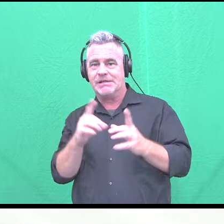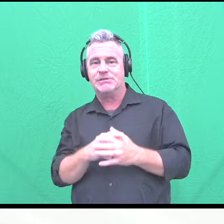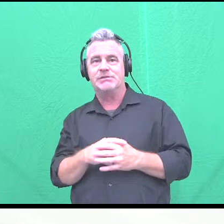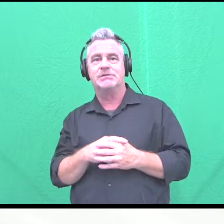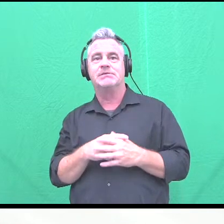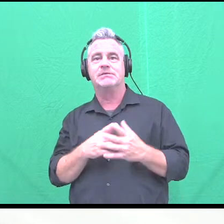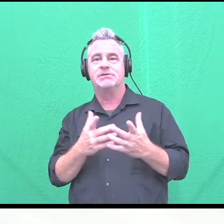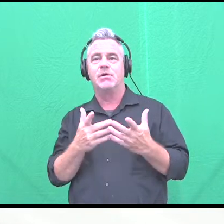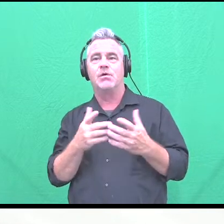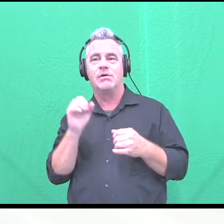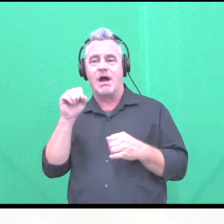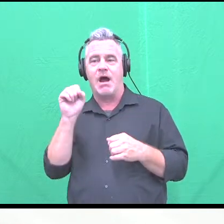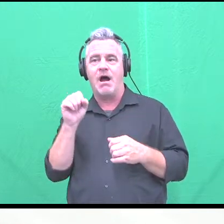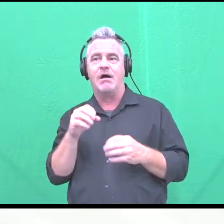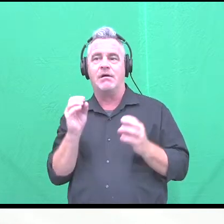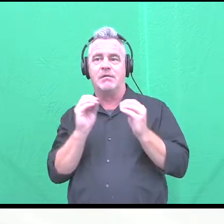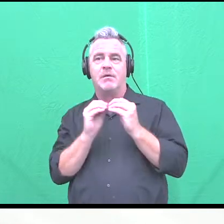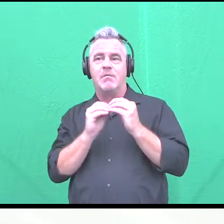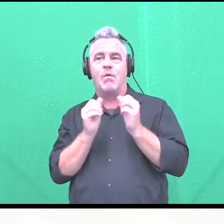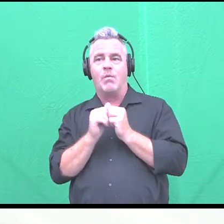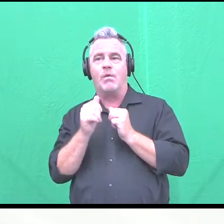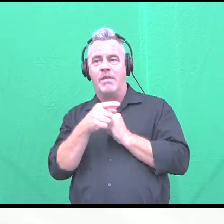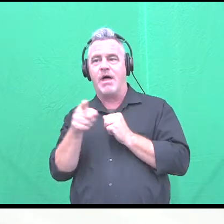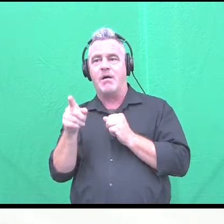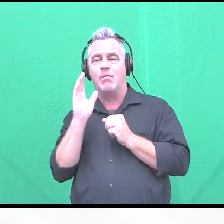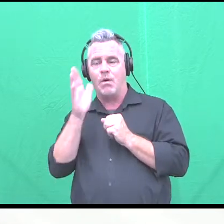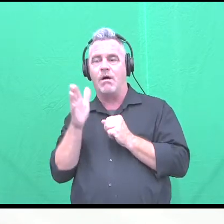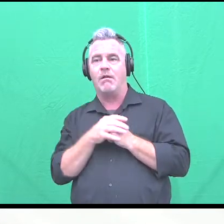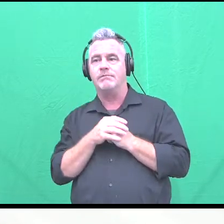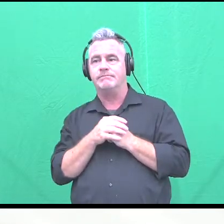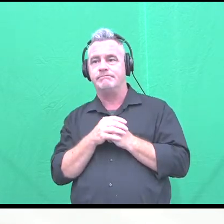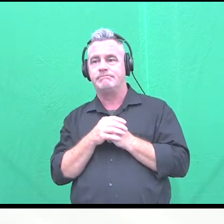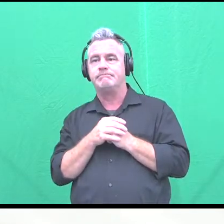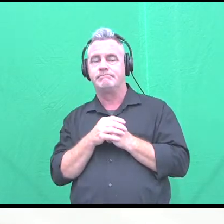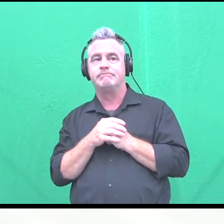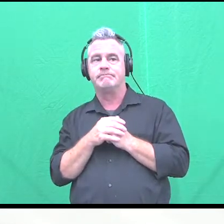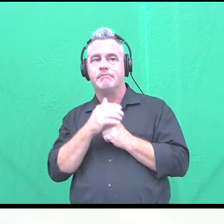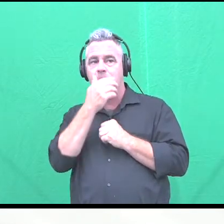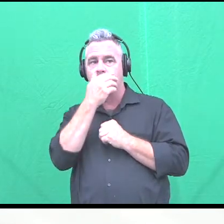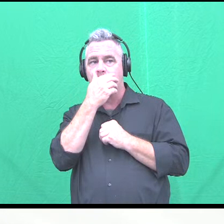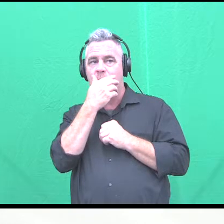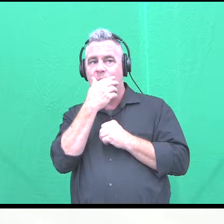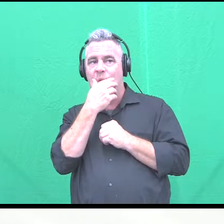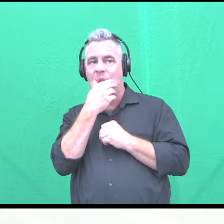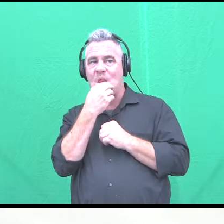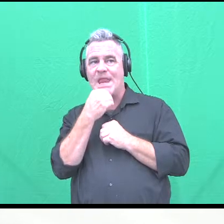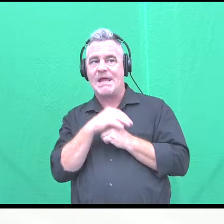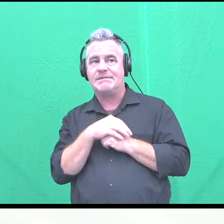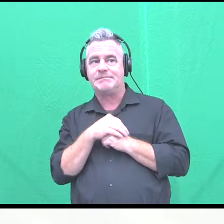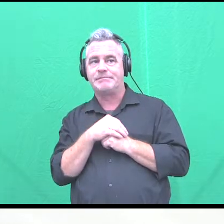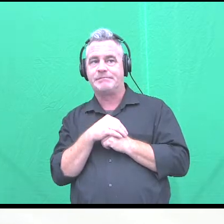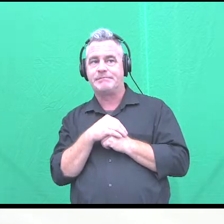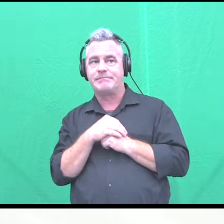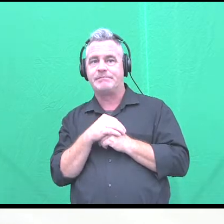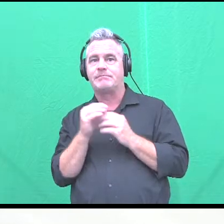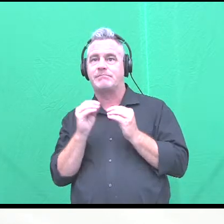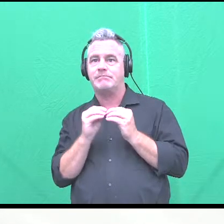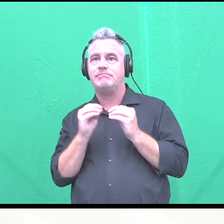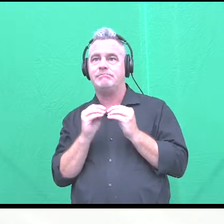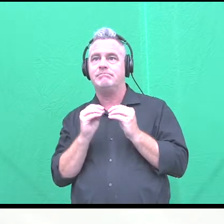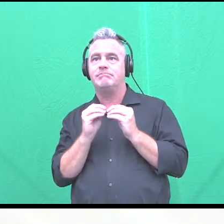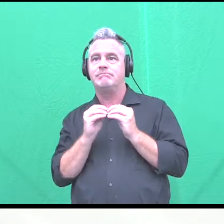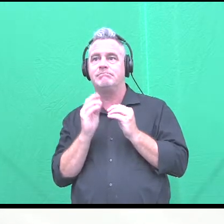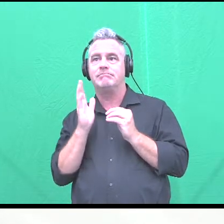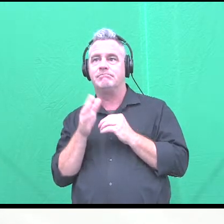going to be doing more with them, and I'm going to work with both of the stations to just get more going. So